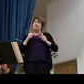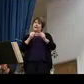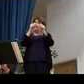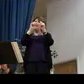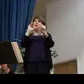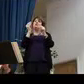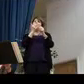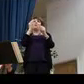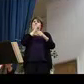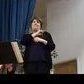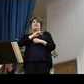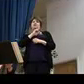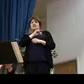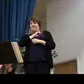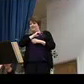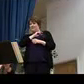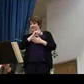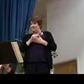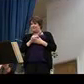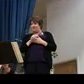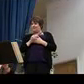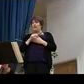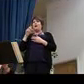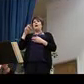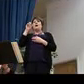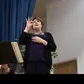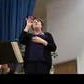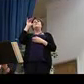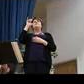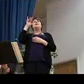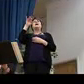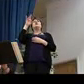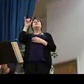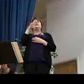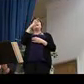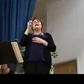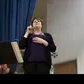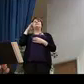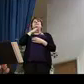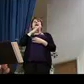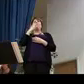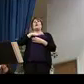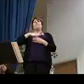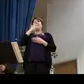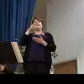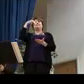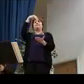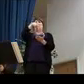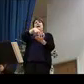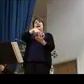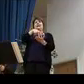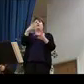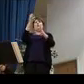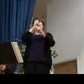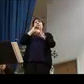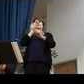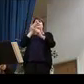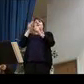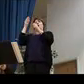and staff of the college, all please stand and receive our recognition and appreciation.